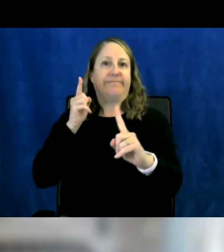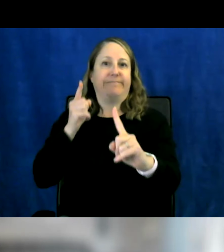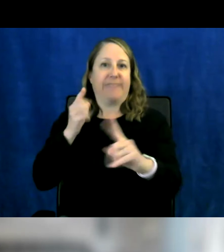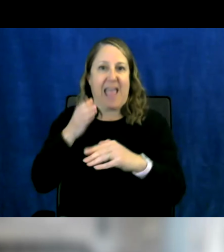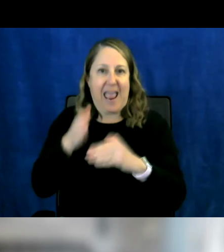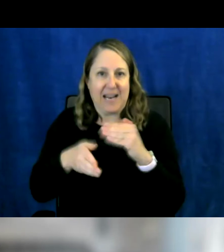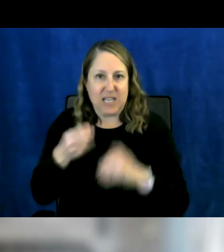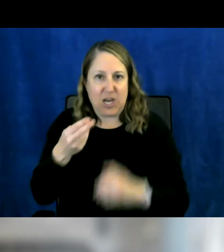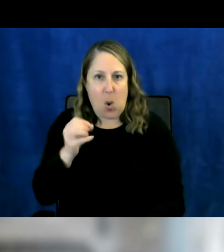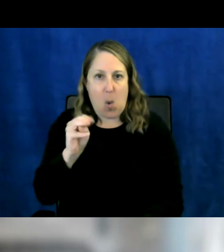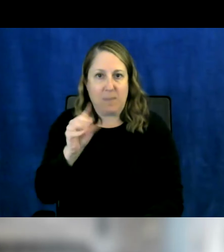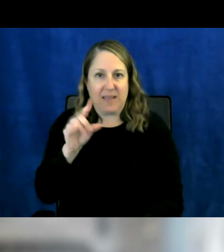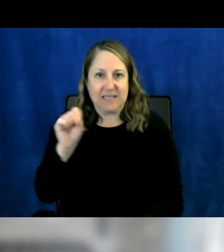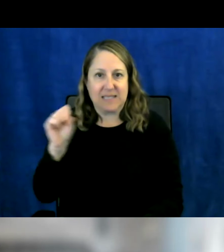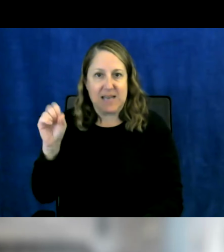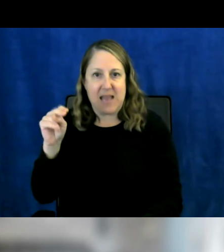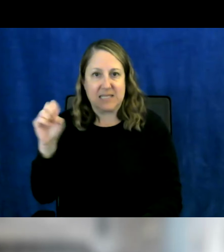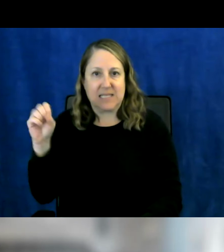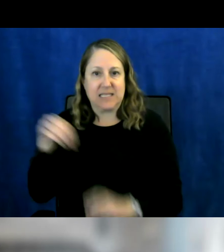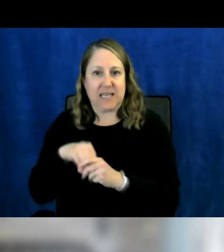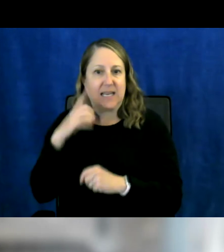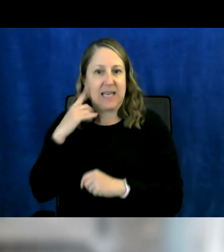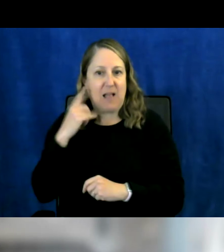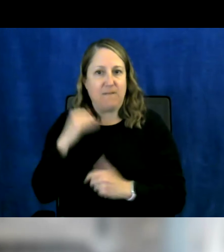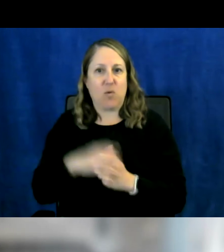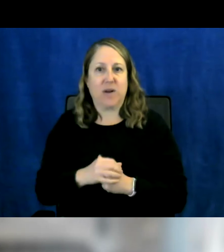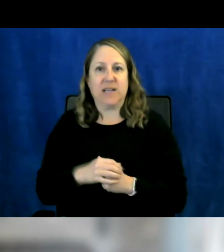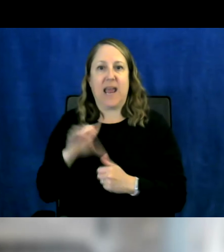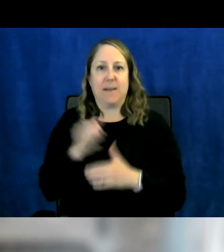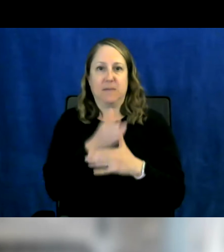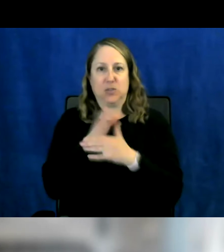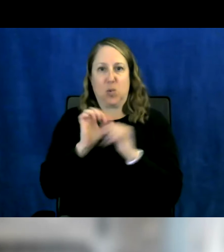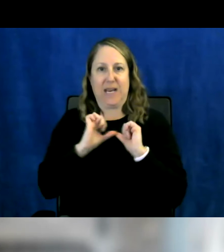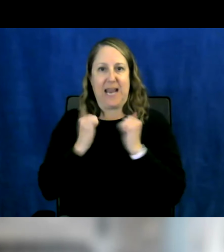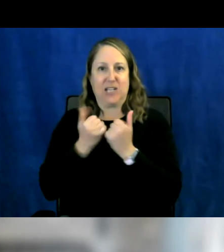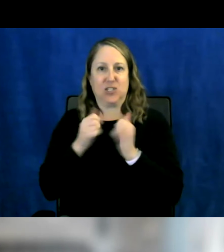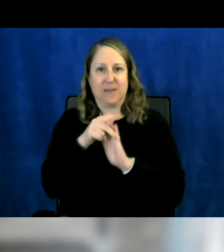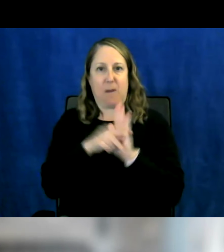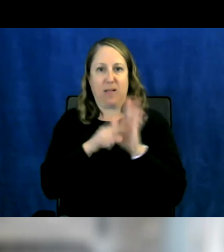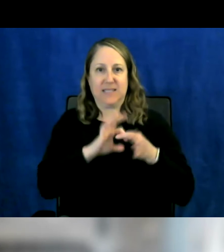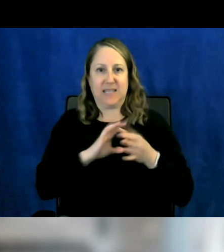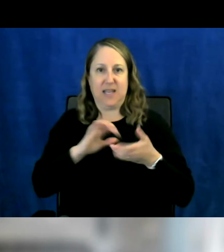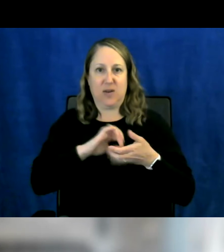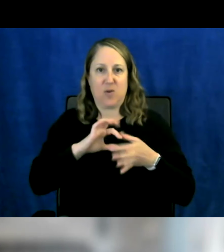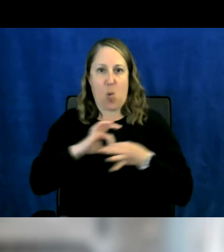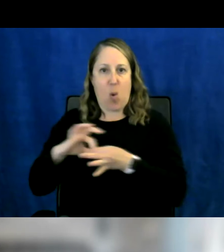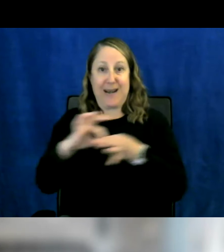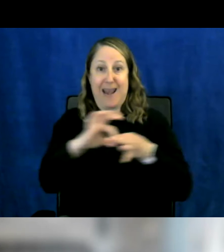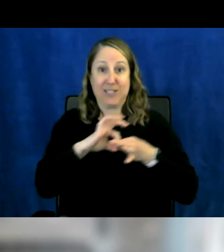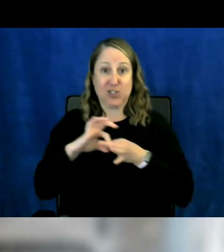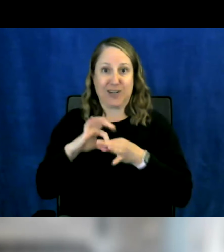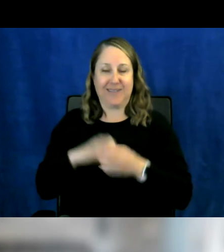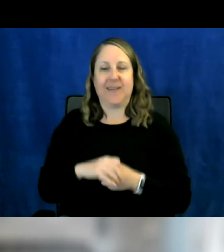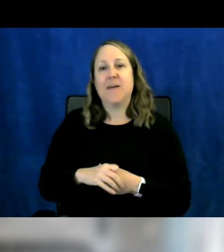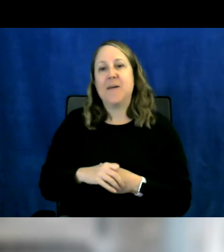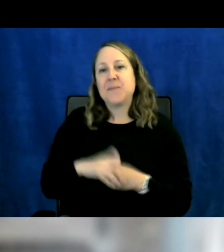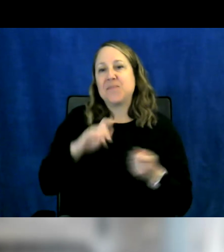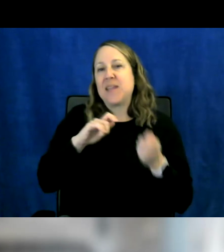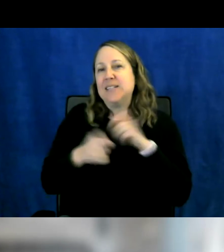as interagency coordination and policy development. As of January 1, the council was